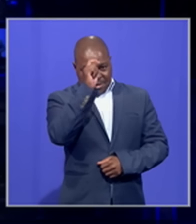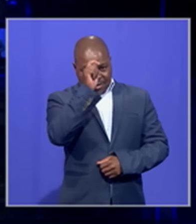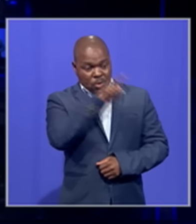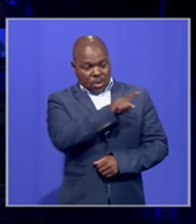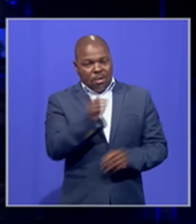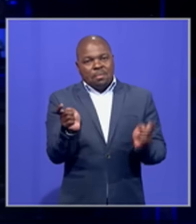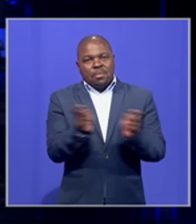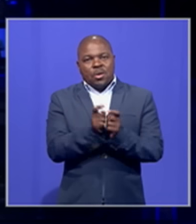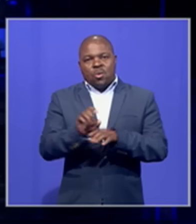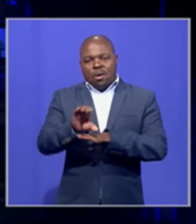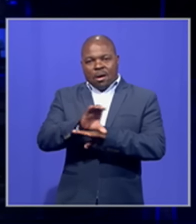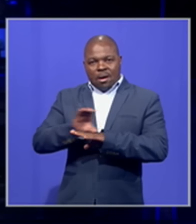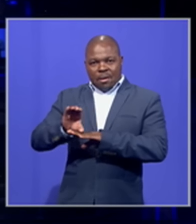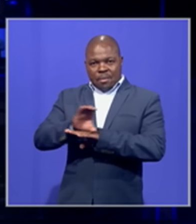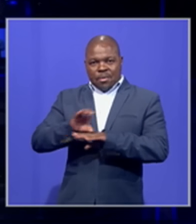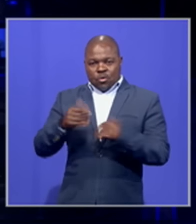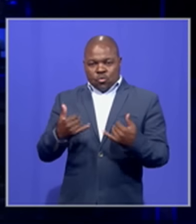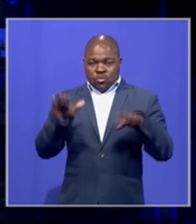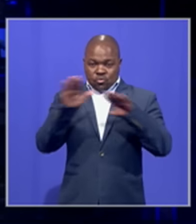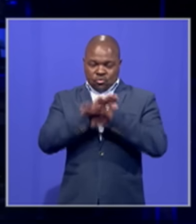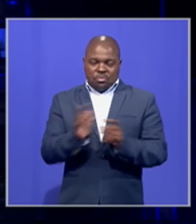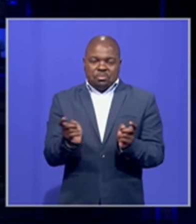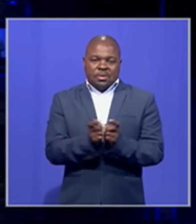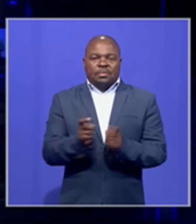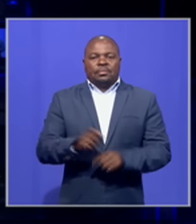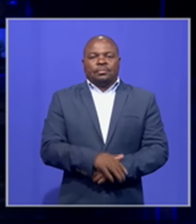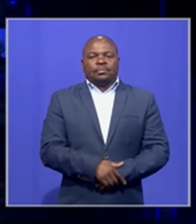sona kgahlanong le Cameroon bosiung ba kajeno.